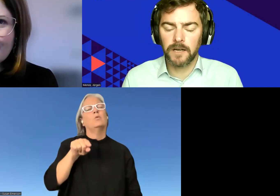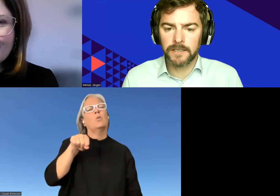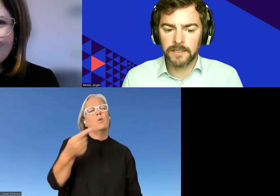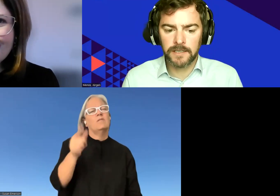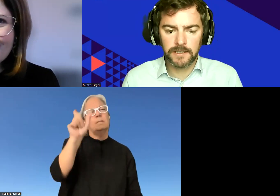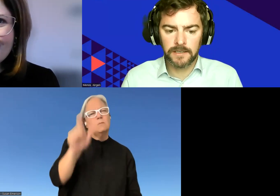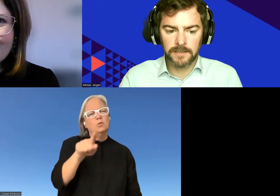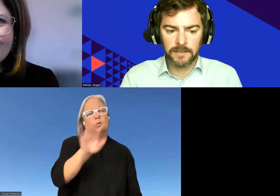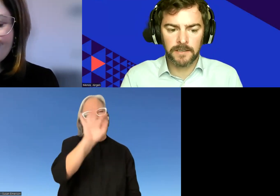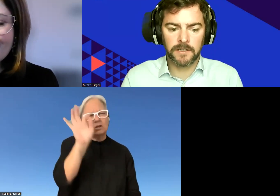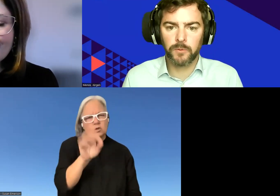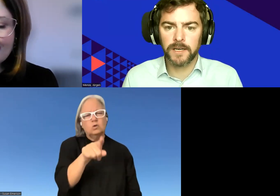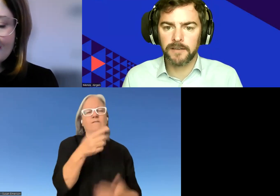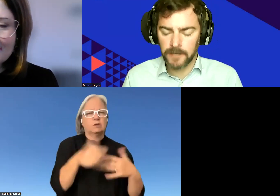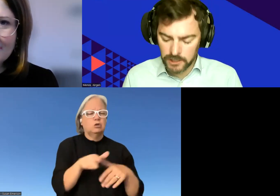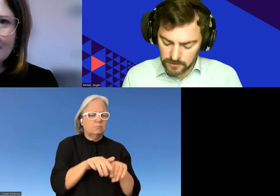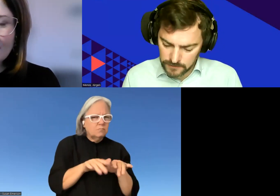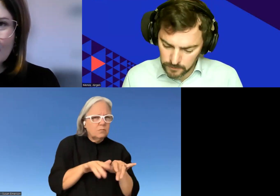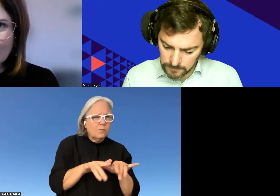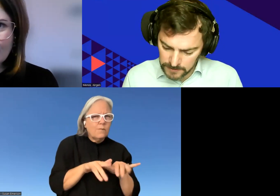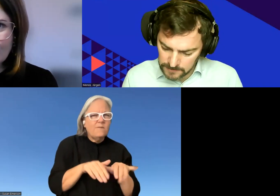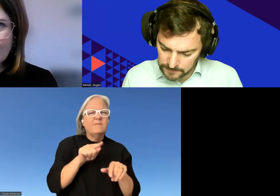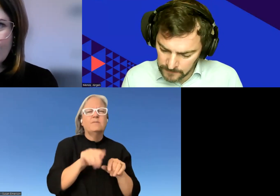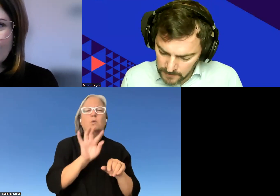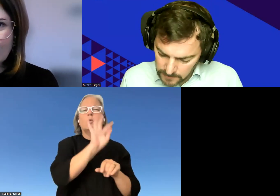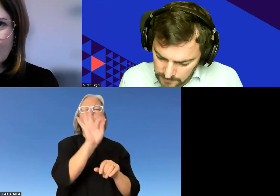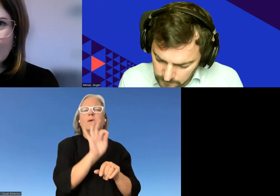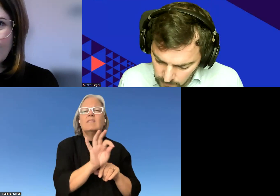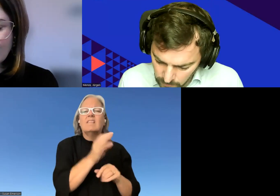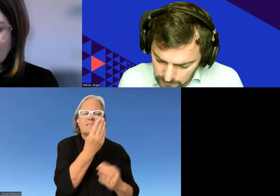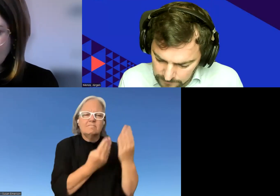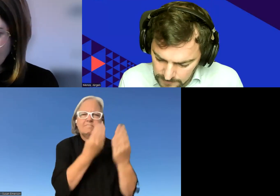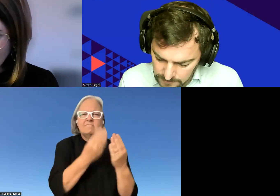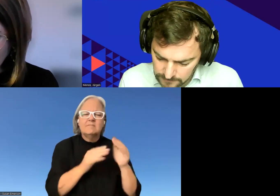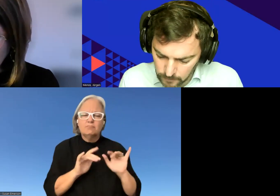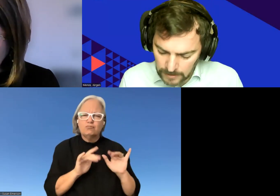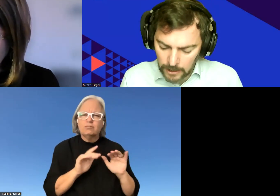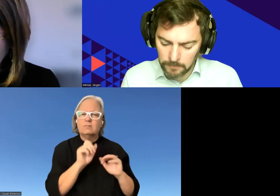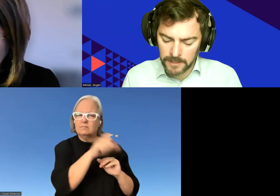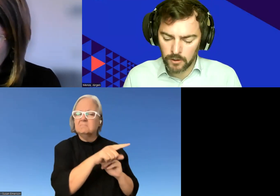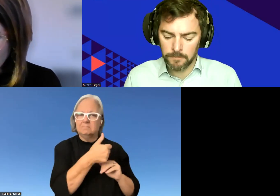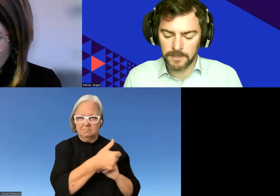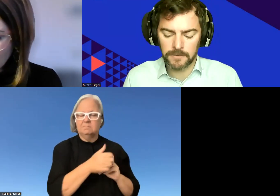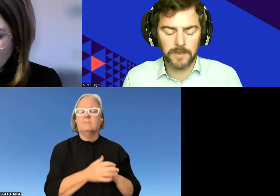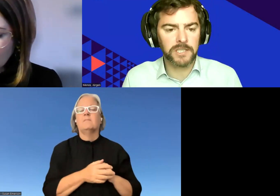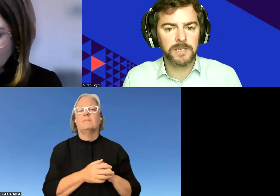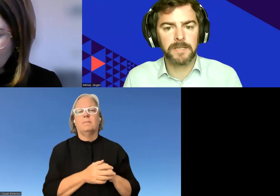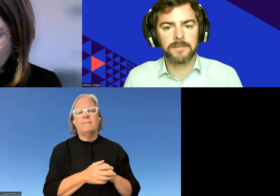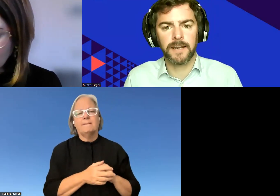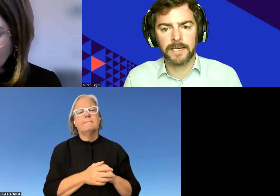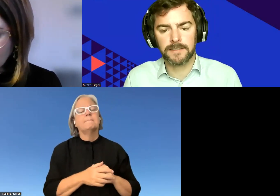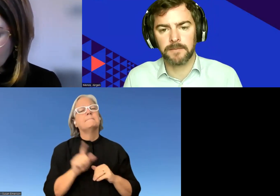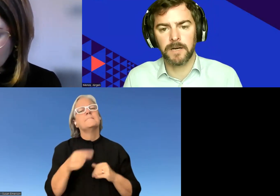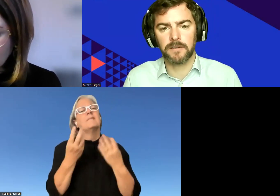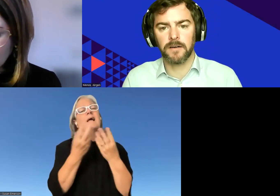to that in writing here in the Q&A function of Zoom, but not all will have seen it. So how many companies will actually